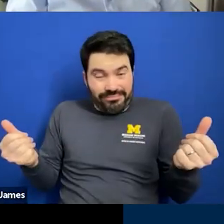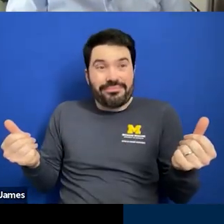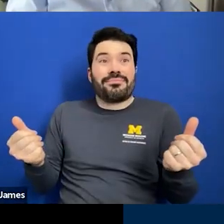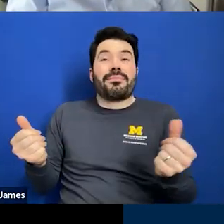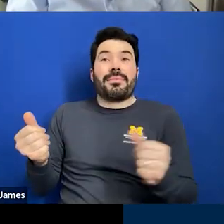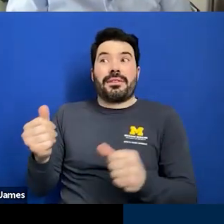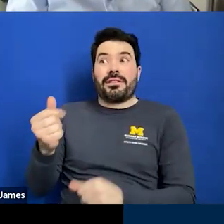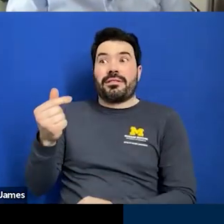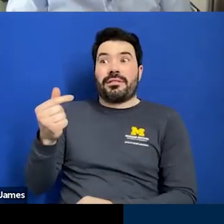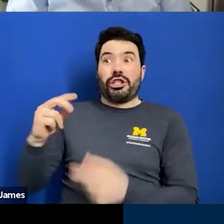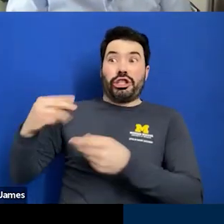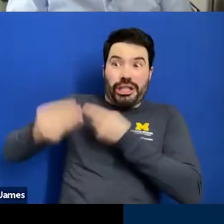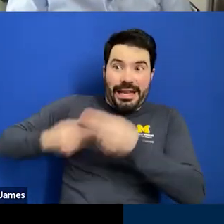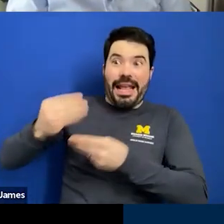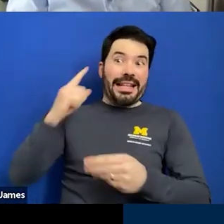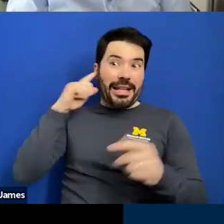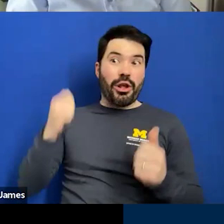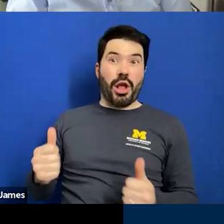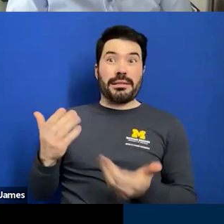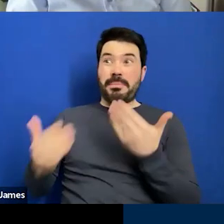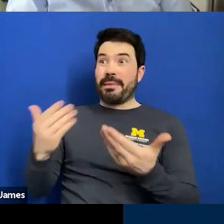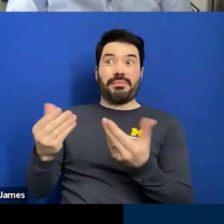And those are just coming out right now.